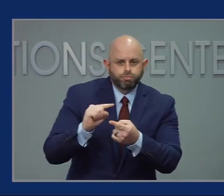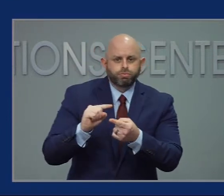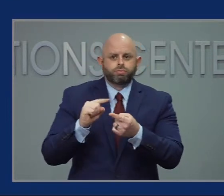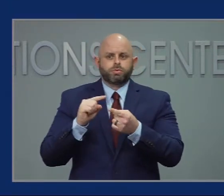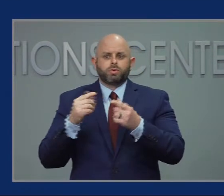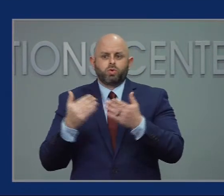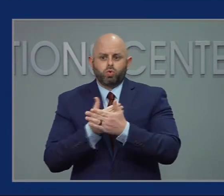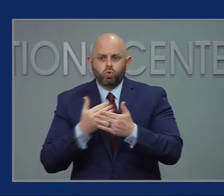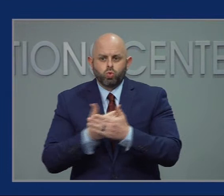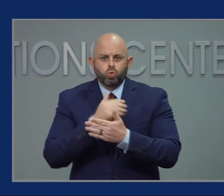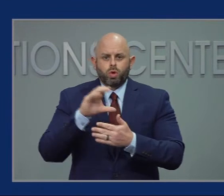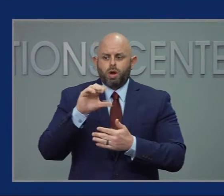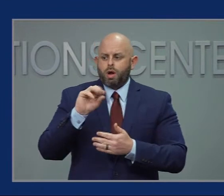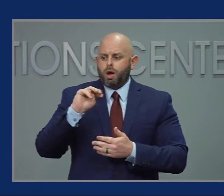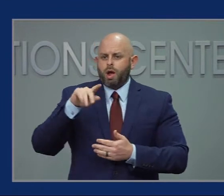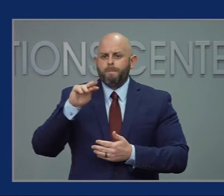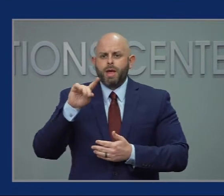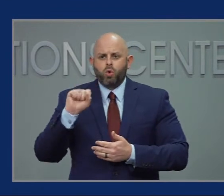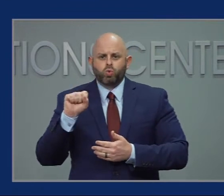compounds.